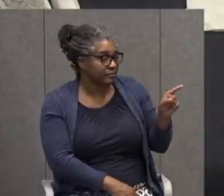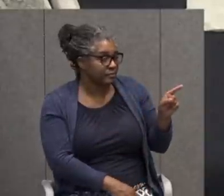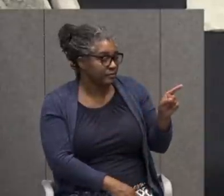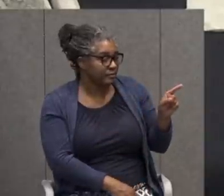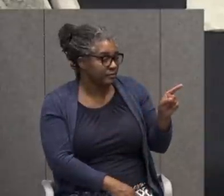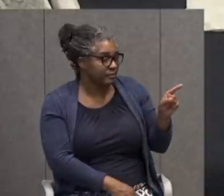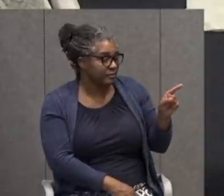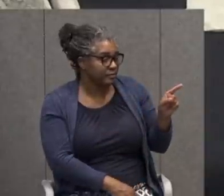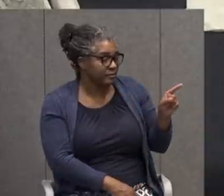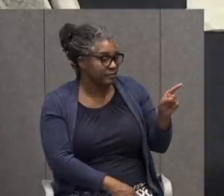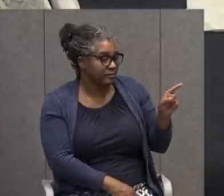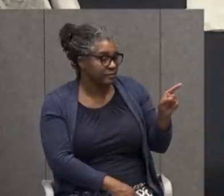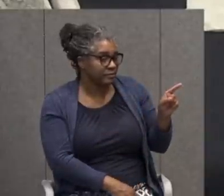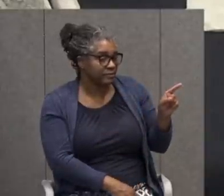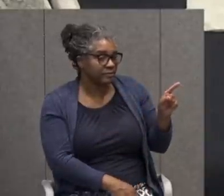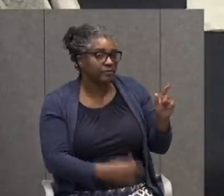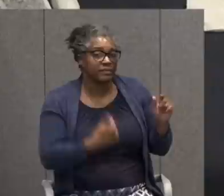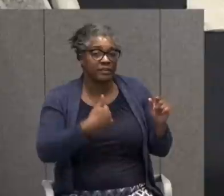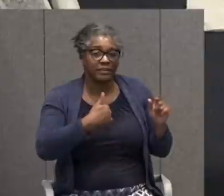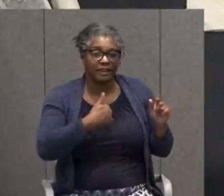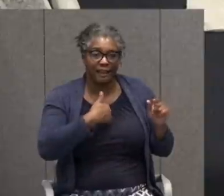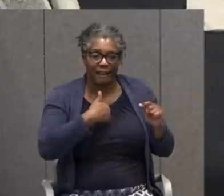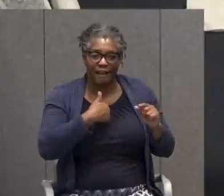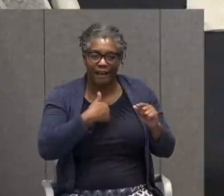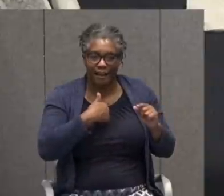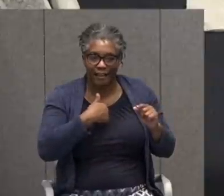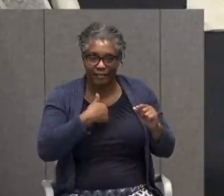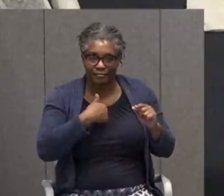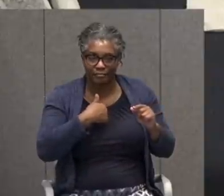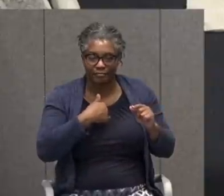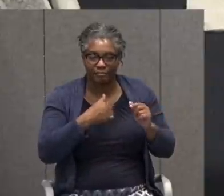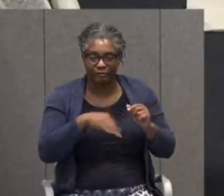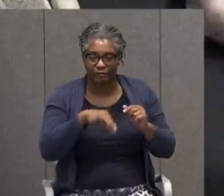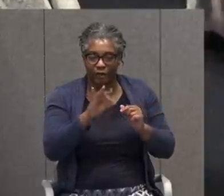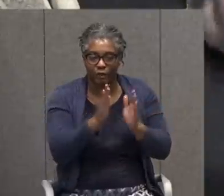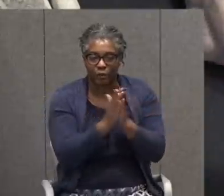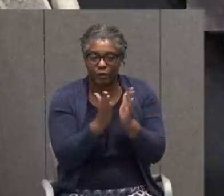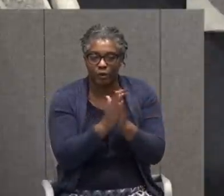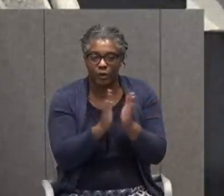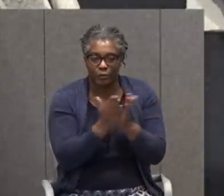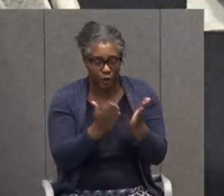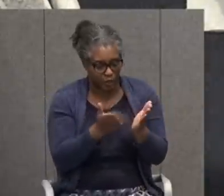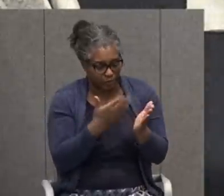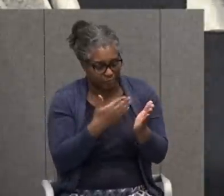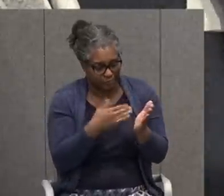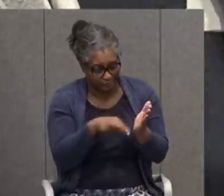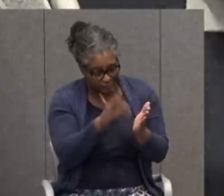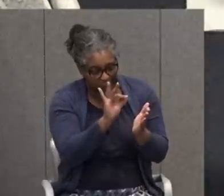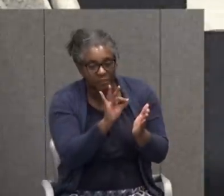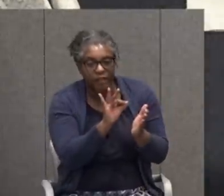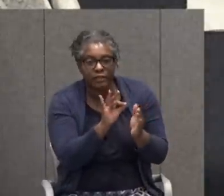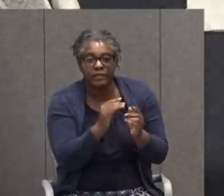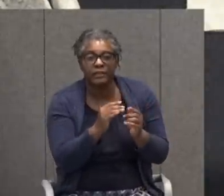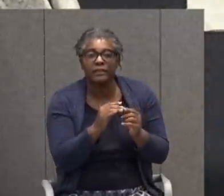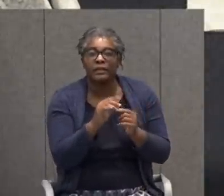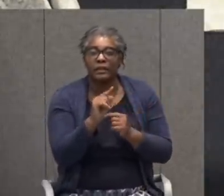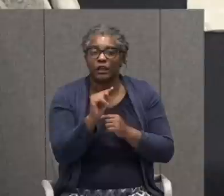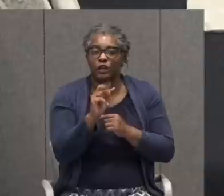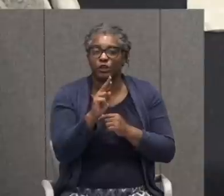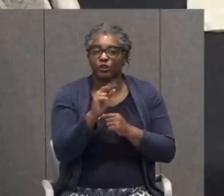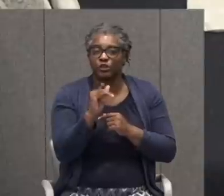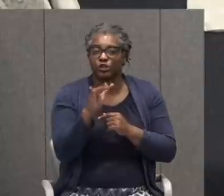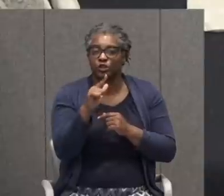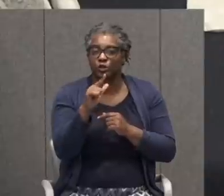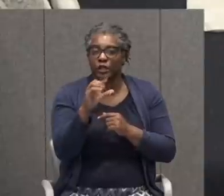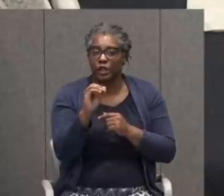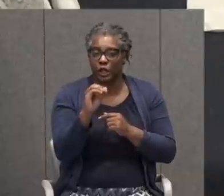a trilobite. And this is a rather large one, although I do think that they said that there are some that are much larger than that. But then we found a